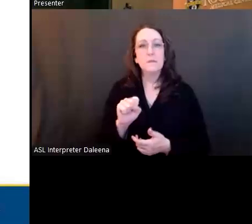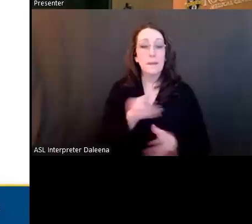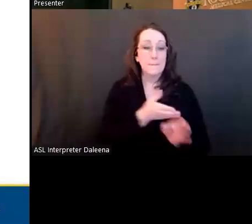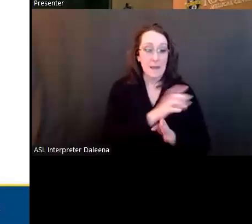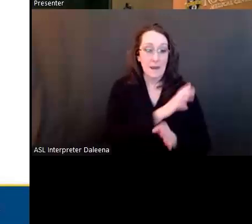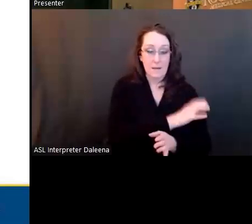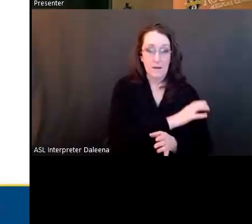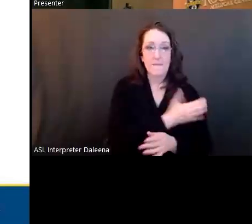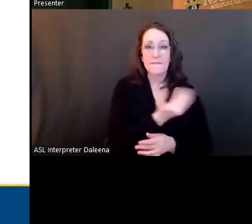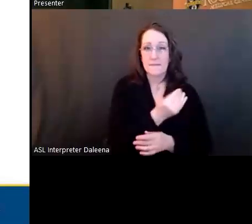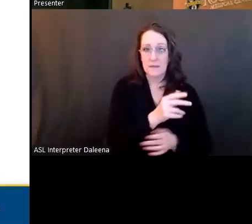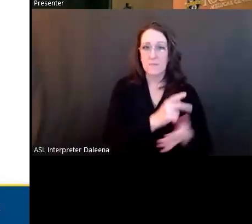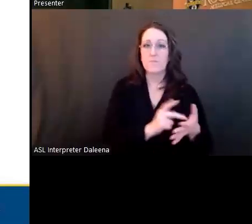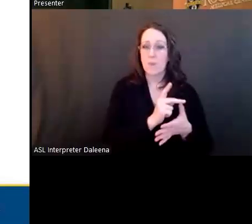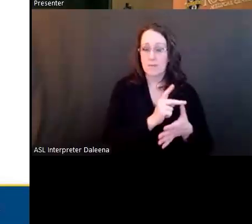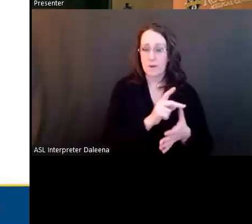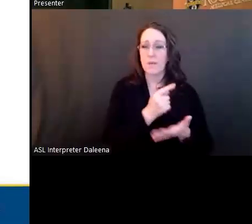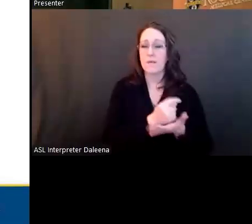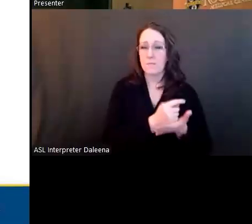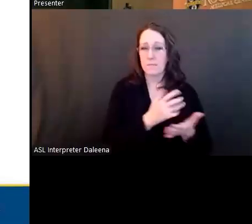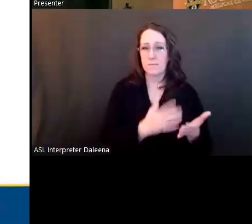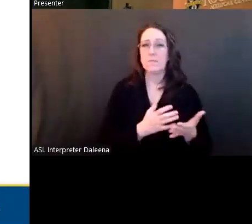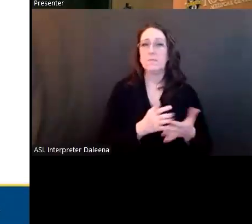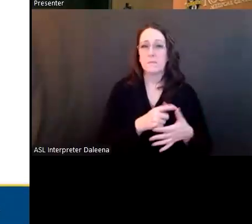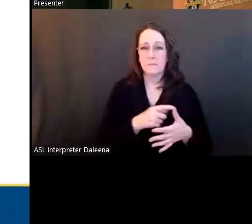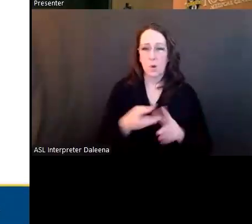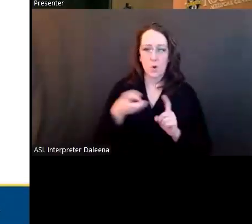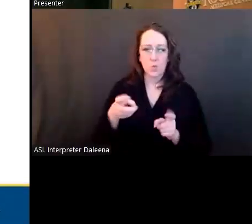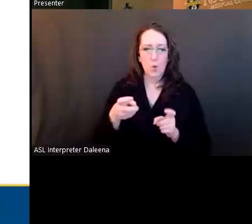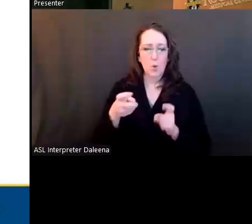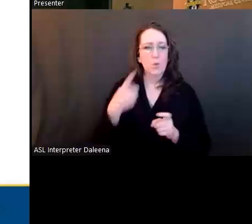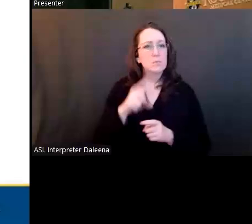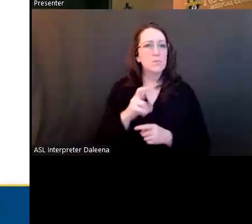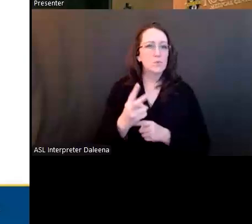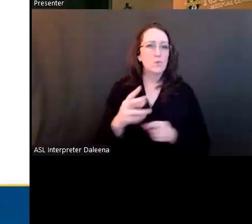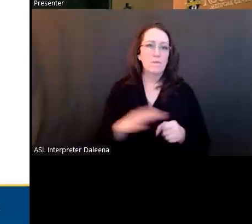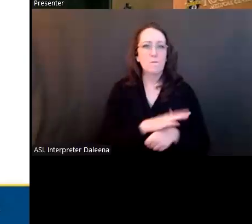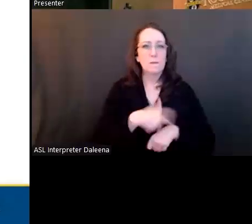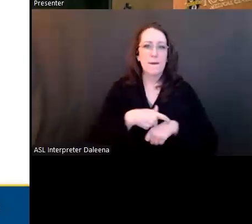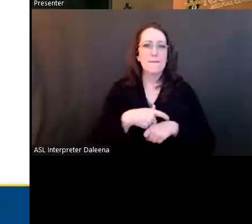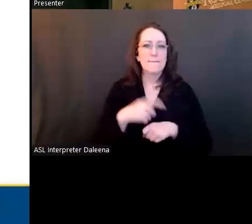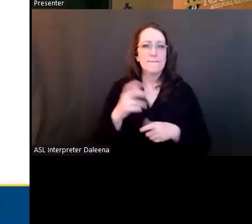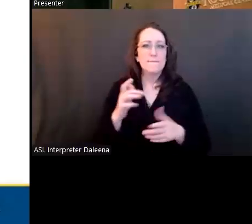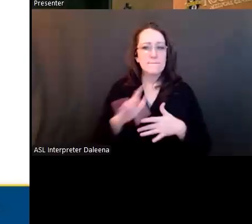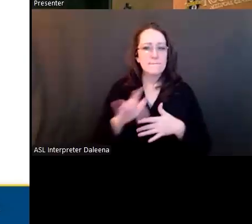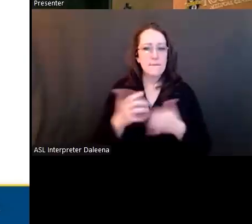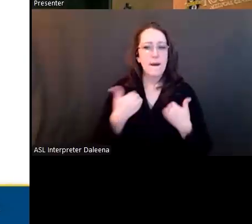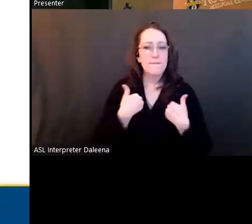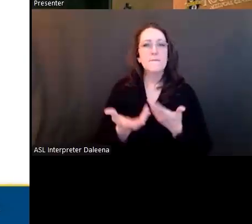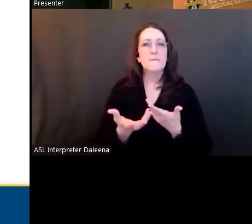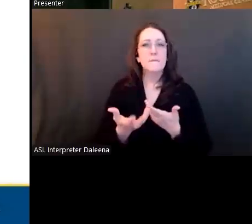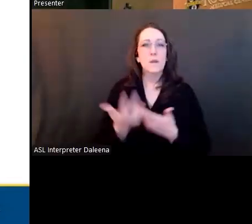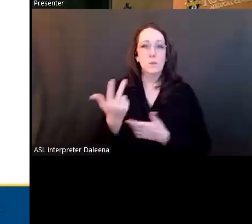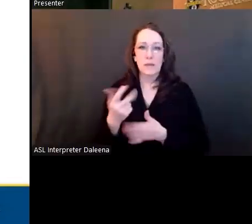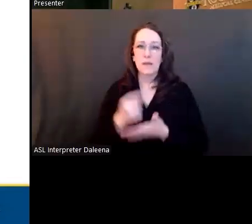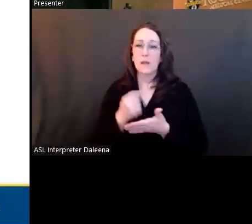primary therapists and are currently recruiting for 2 full-time therapy vacancies. We have 3 therapy supervisors.